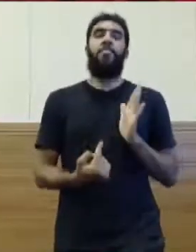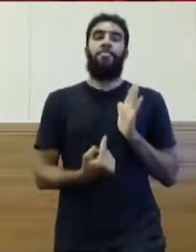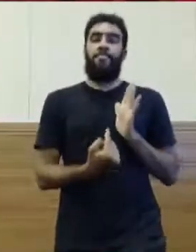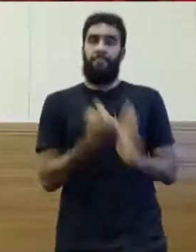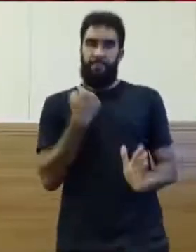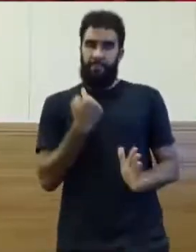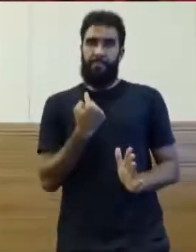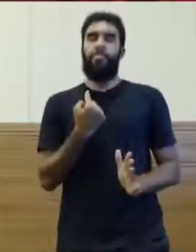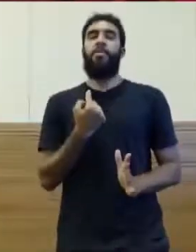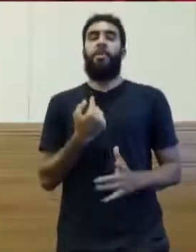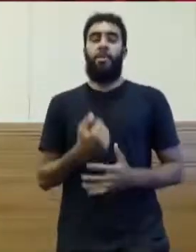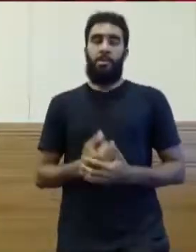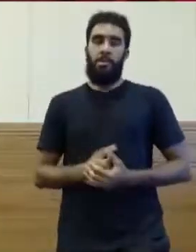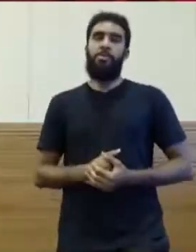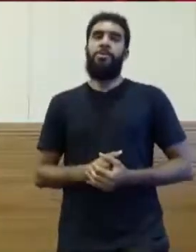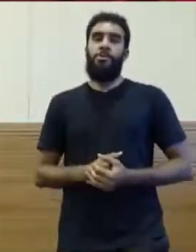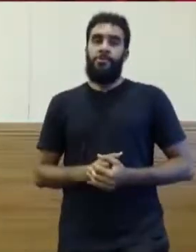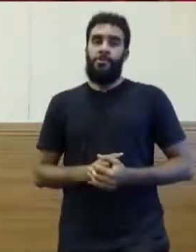that this question